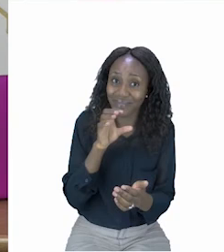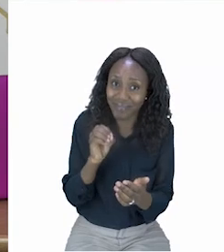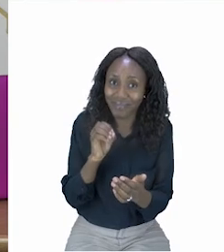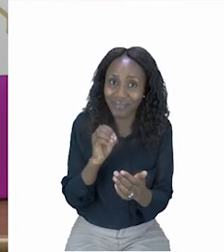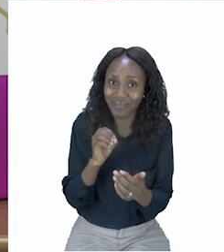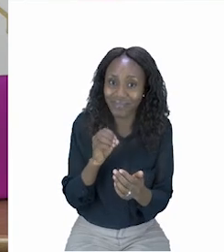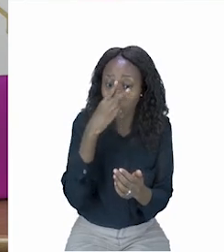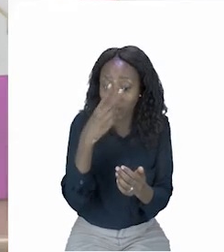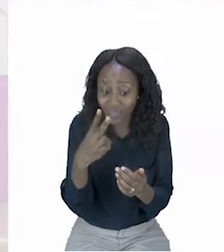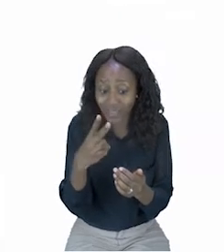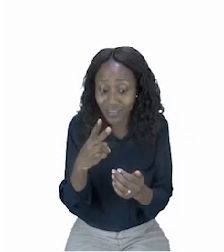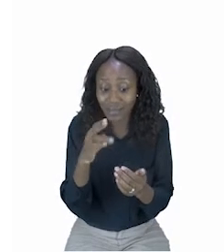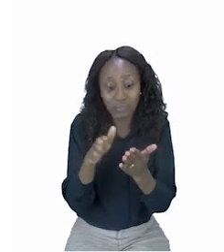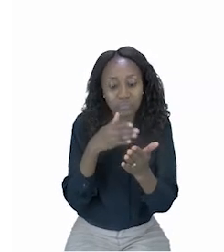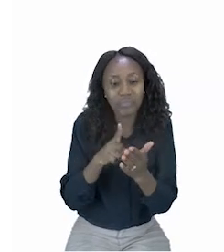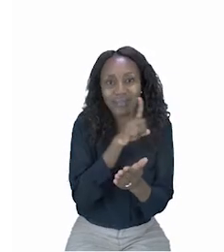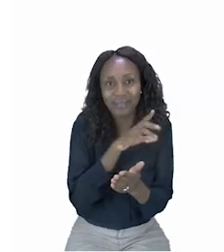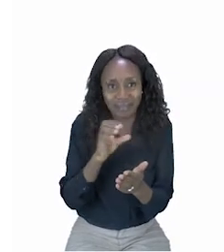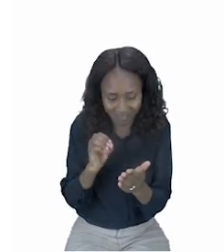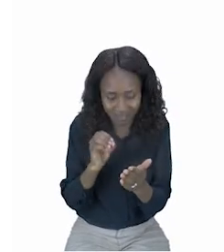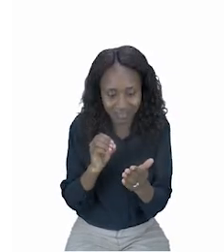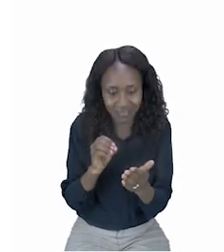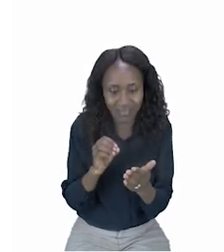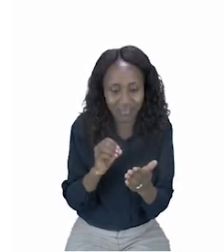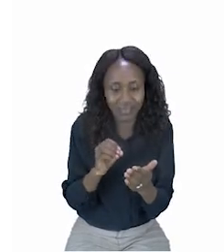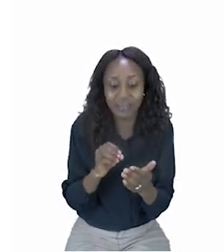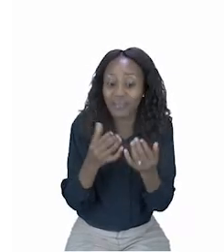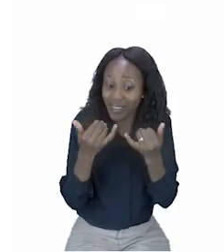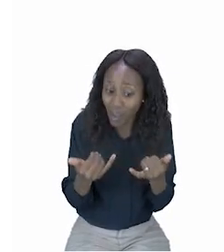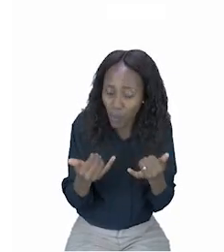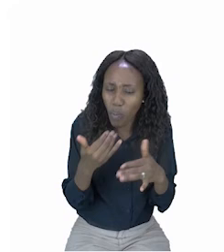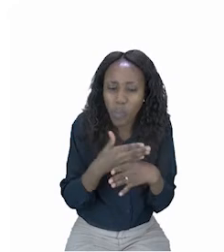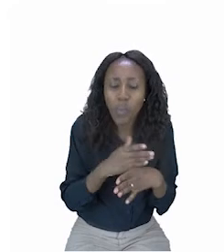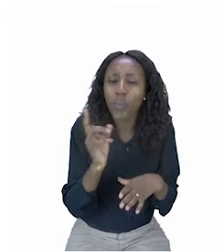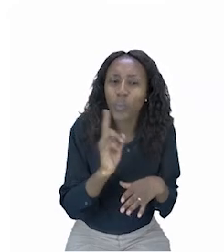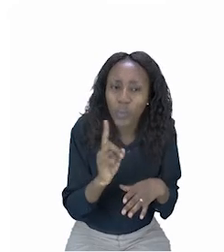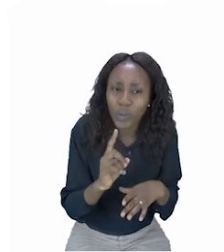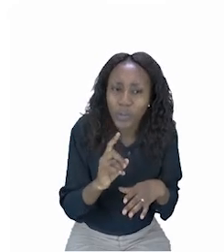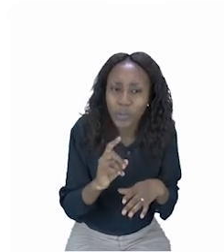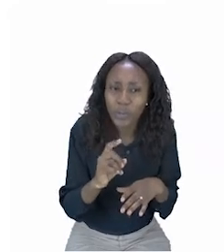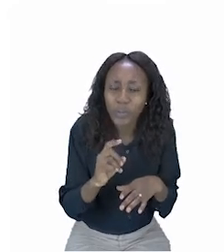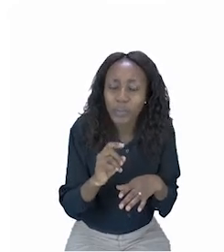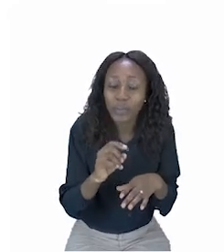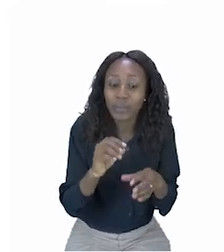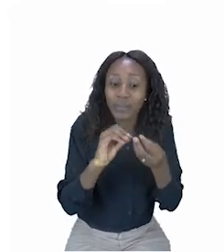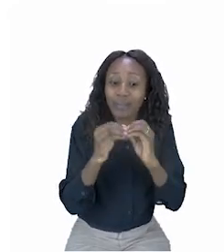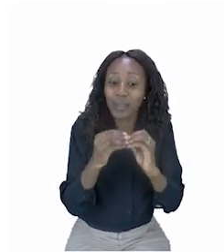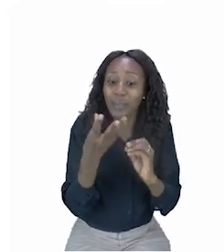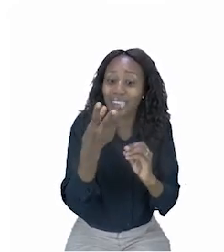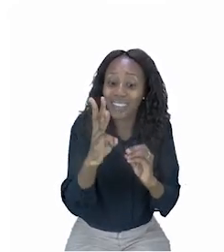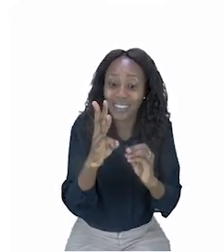look at our exercise again. On this exercise, we have number 6. And